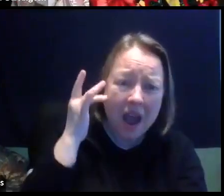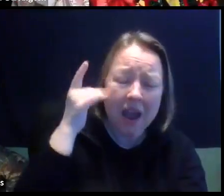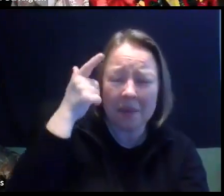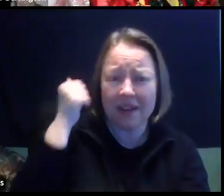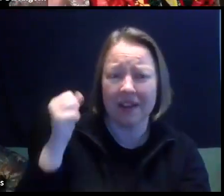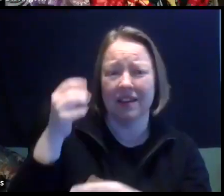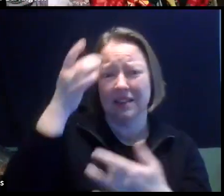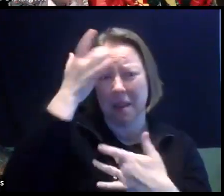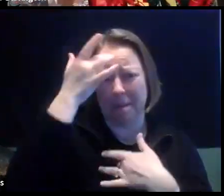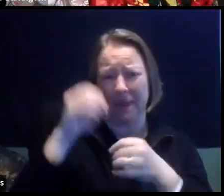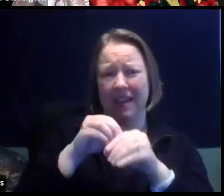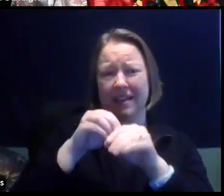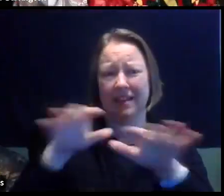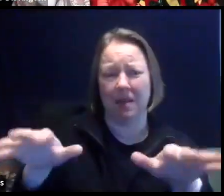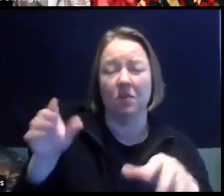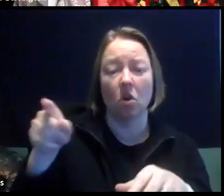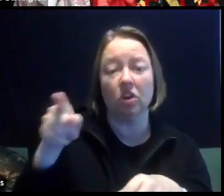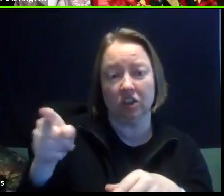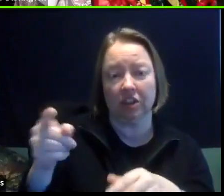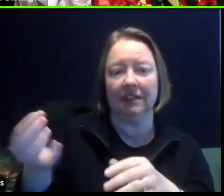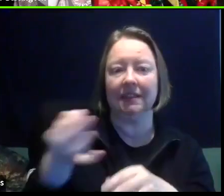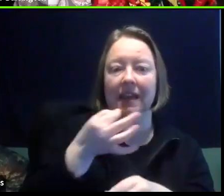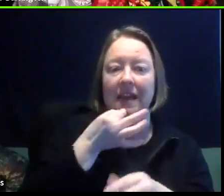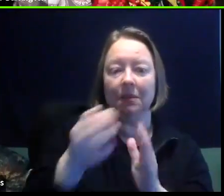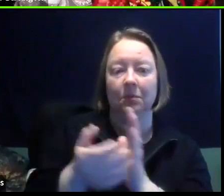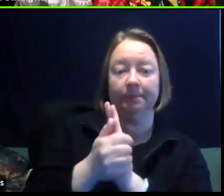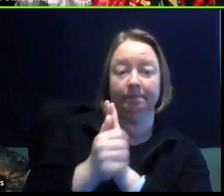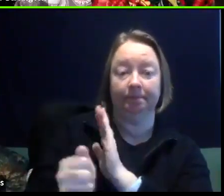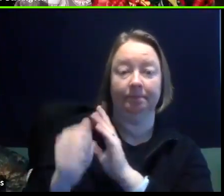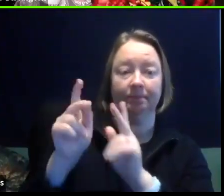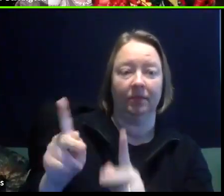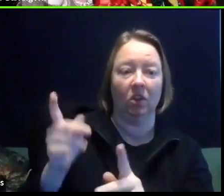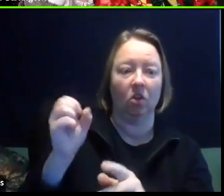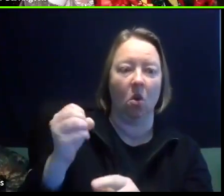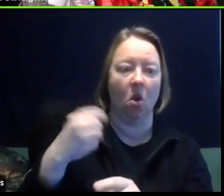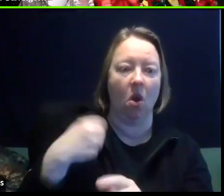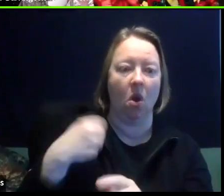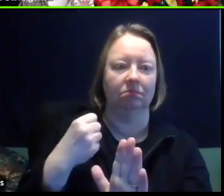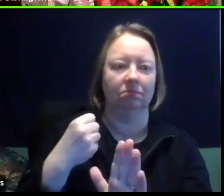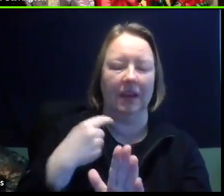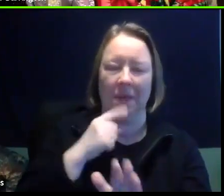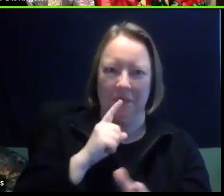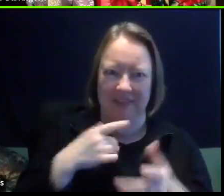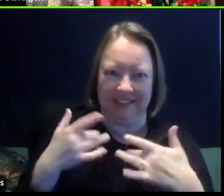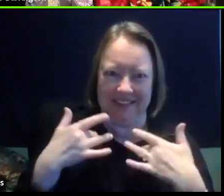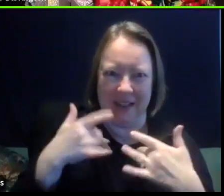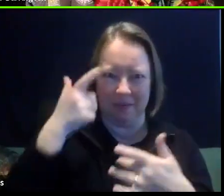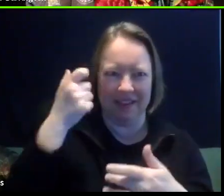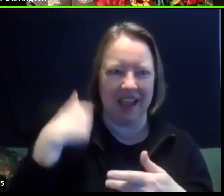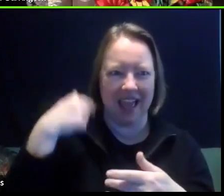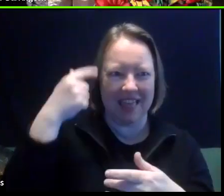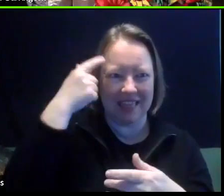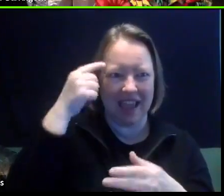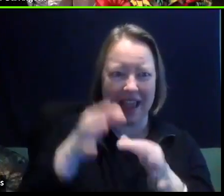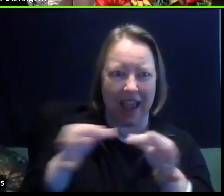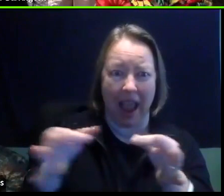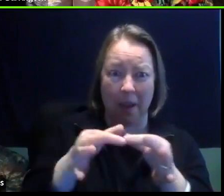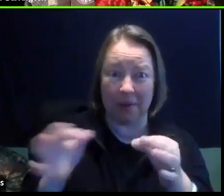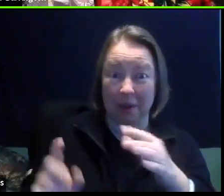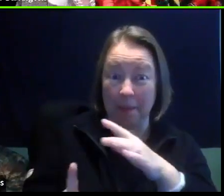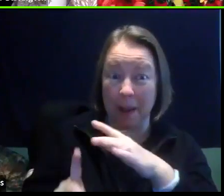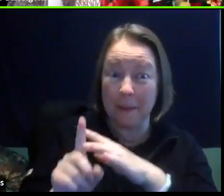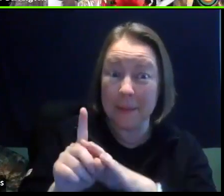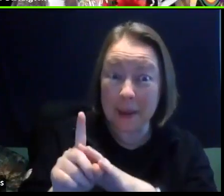So you know what? She's the expert. So I'm going to, oh, I'm sorry. I got excited because I think my closed caption just popped